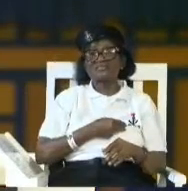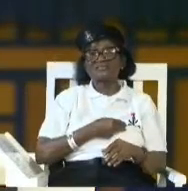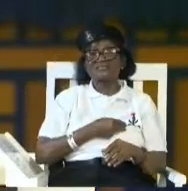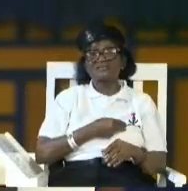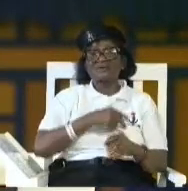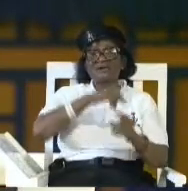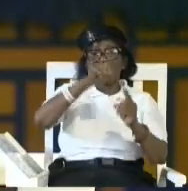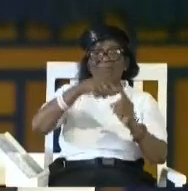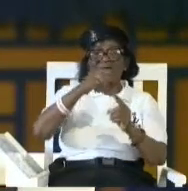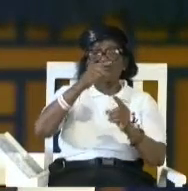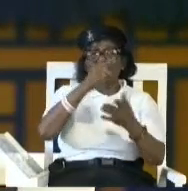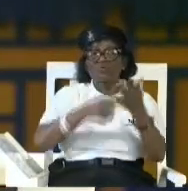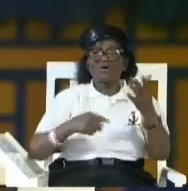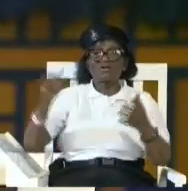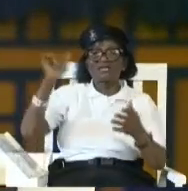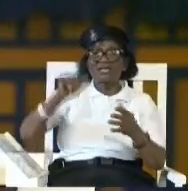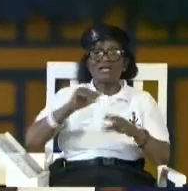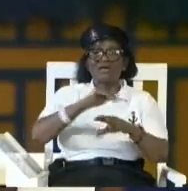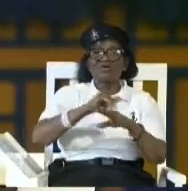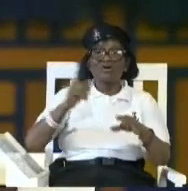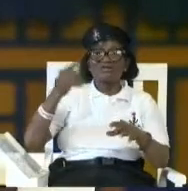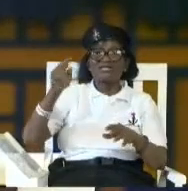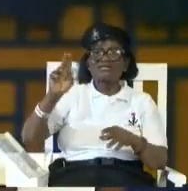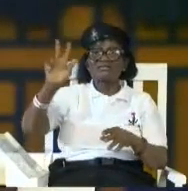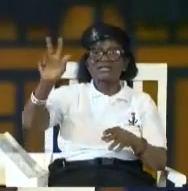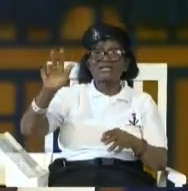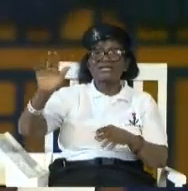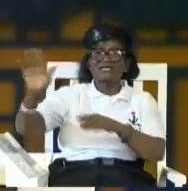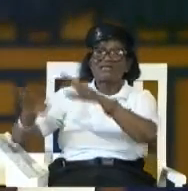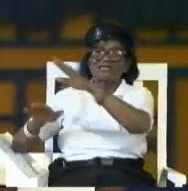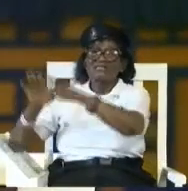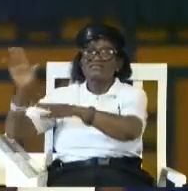about what they call the three steps of faith.